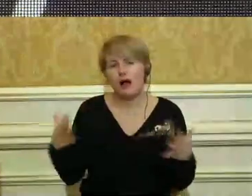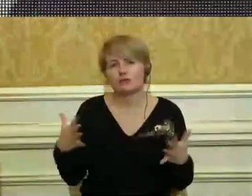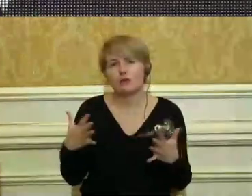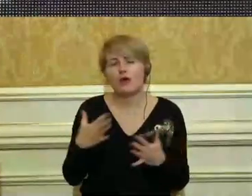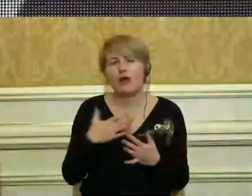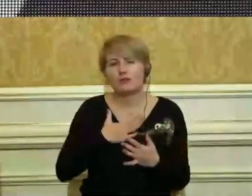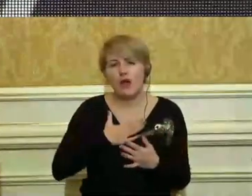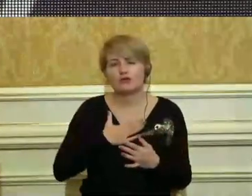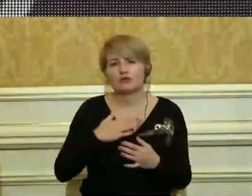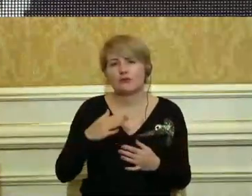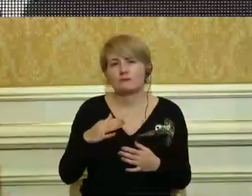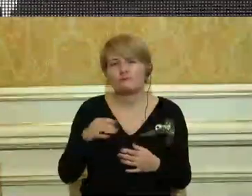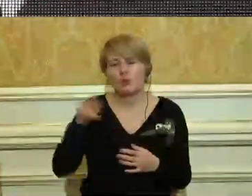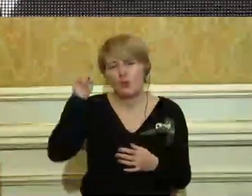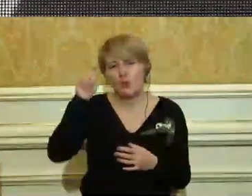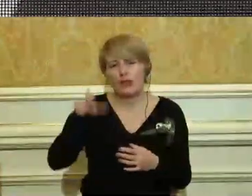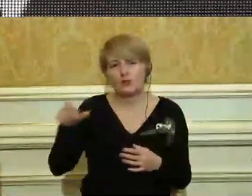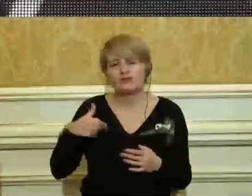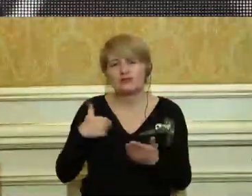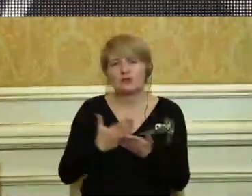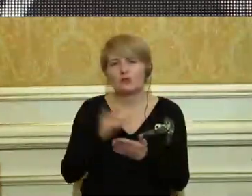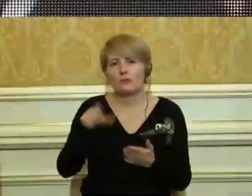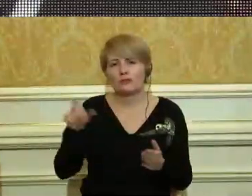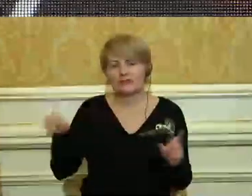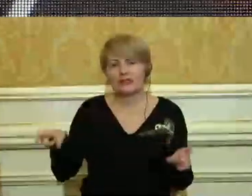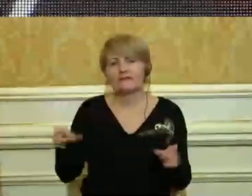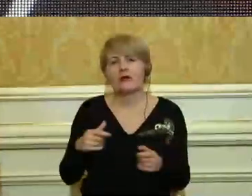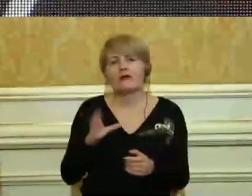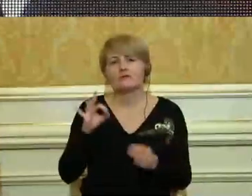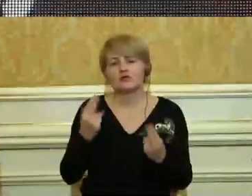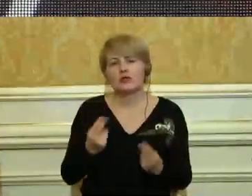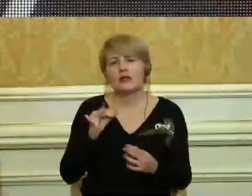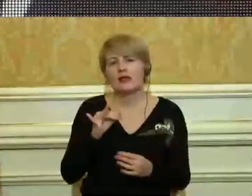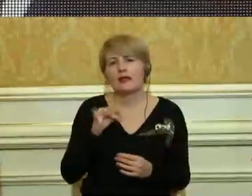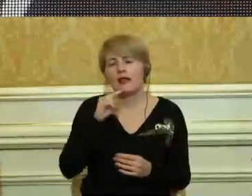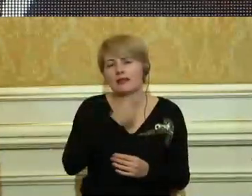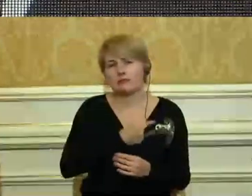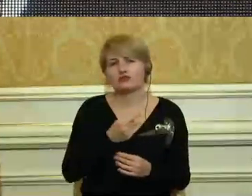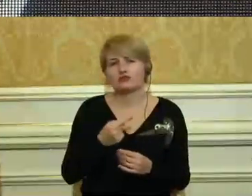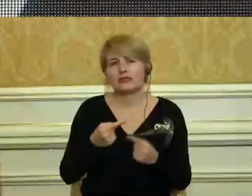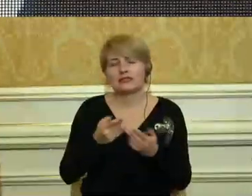or many of our policies, be it economic and social policies, are now designed